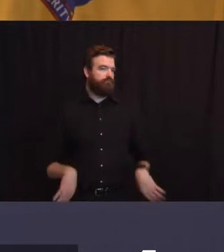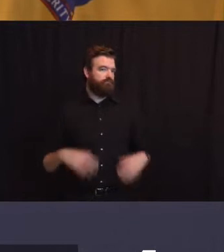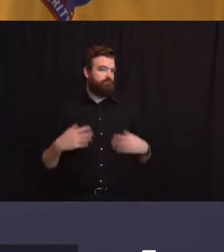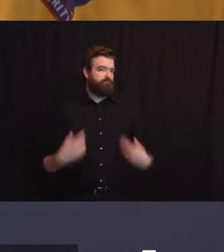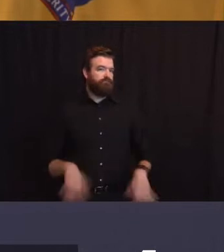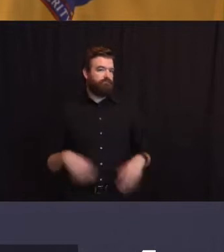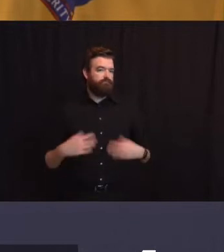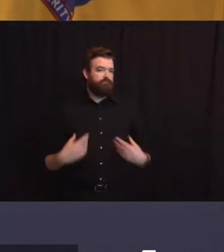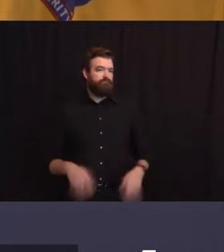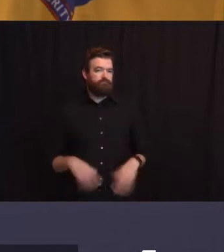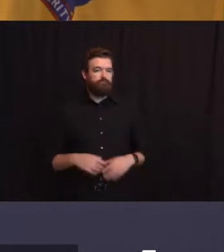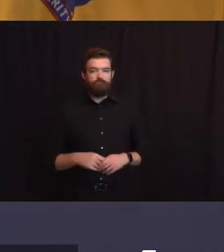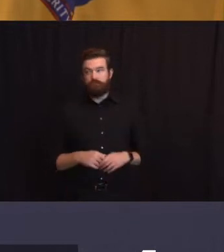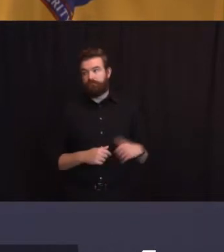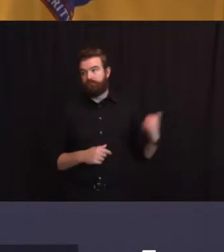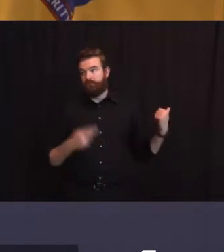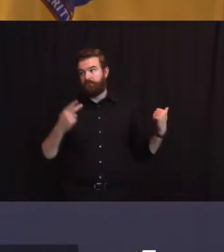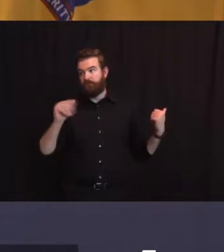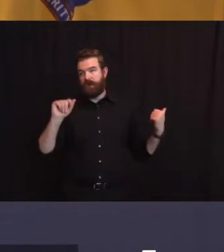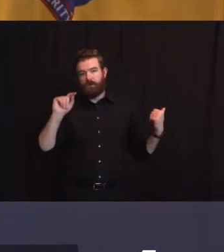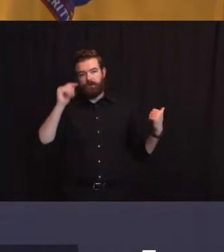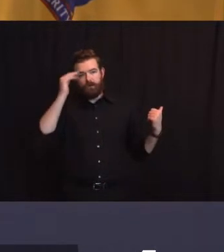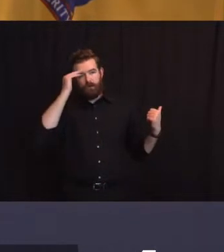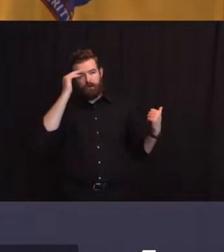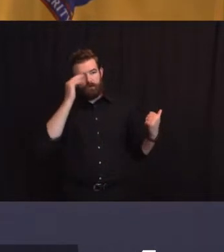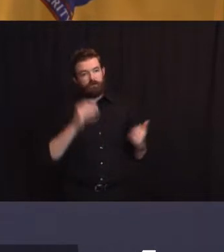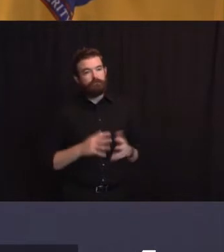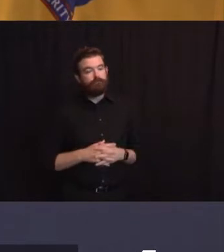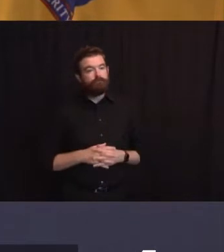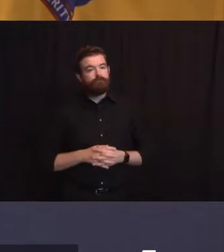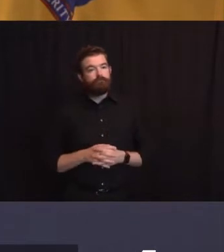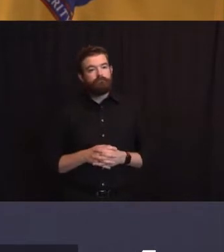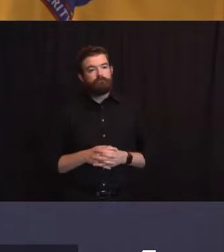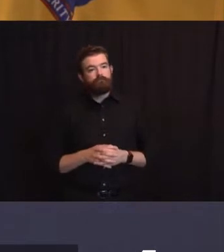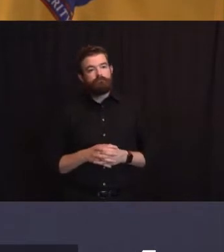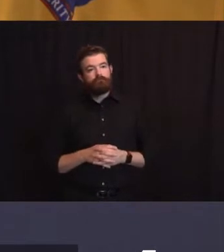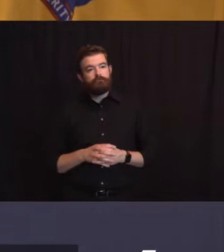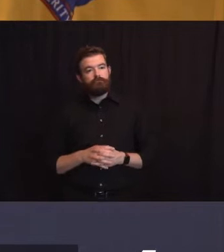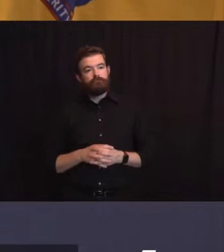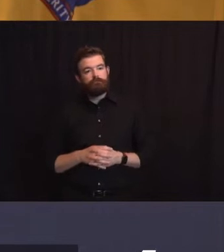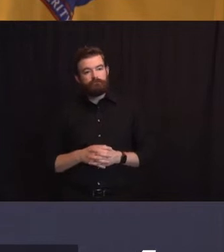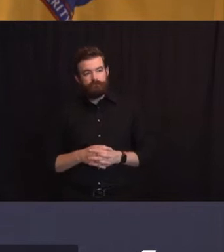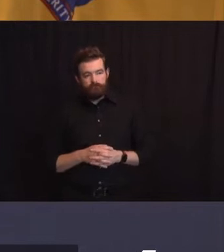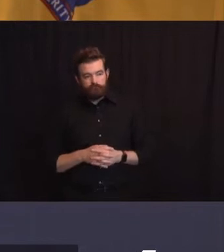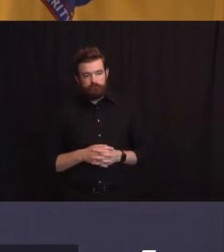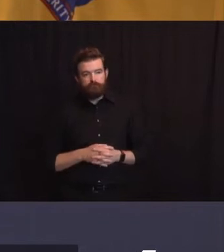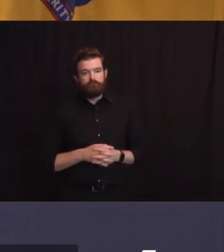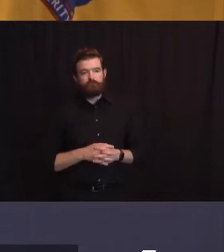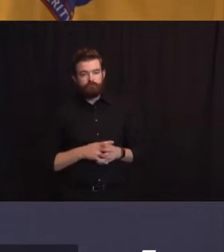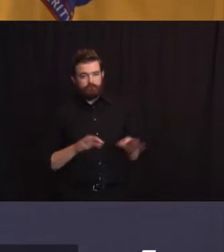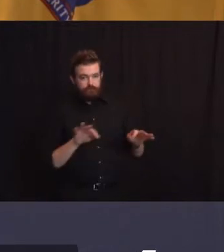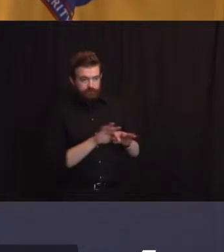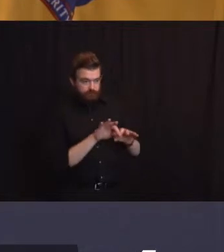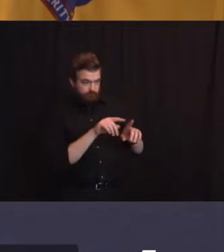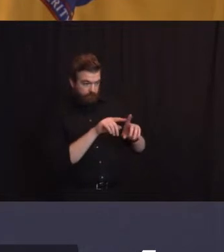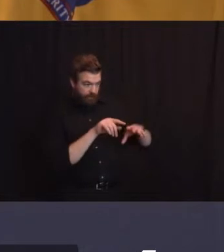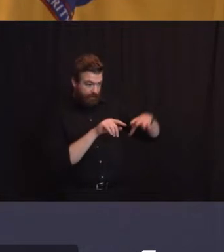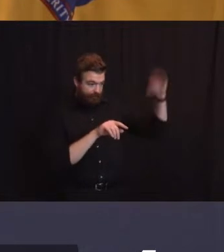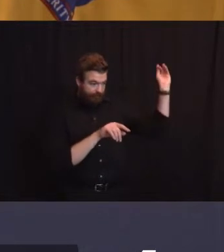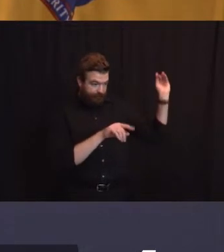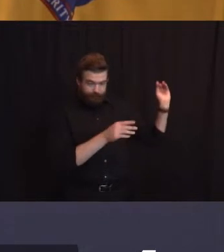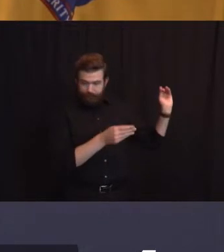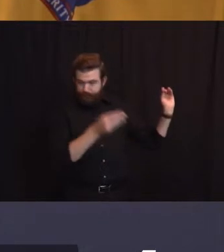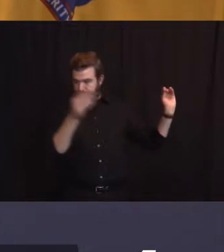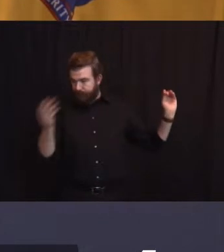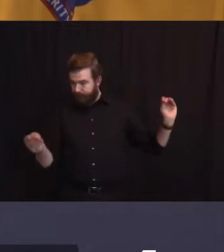well. Making sure that's handled as smoothly and